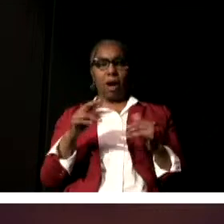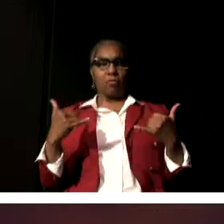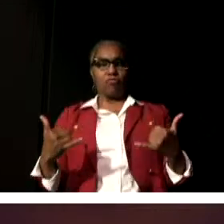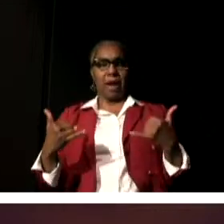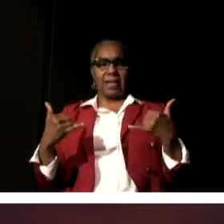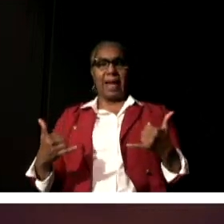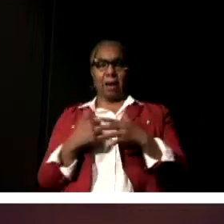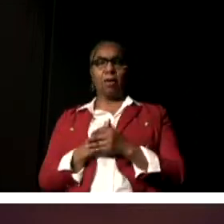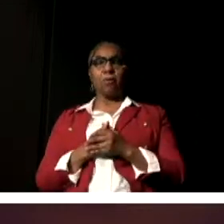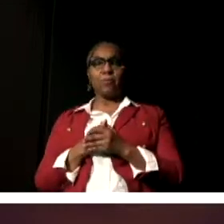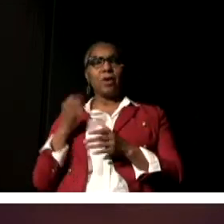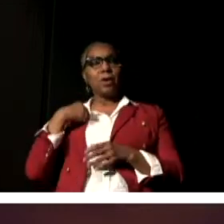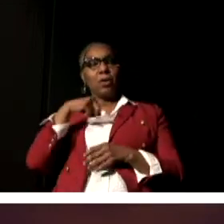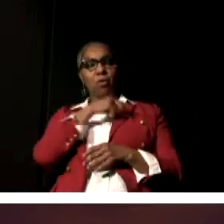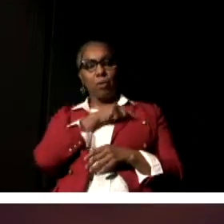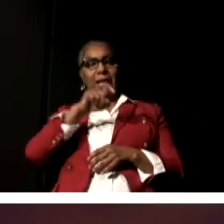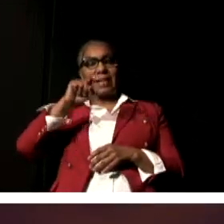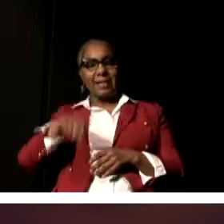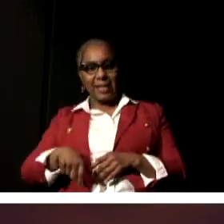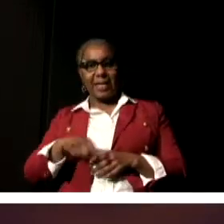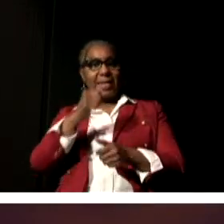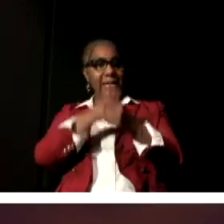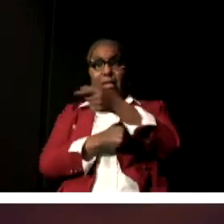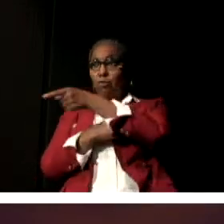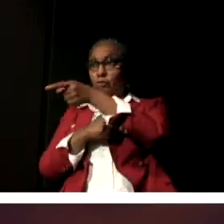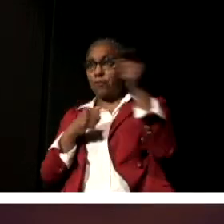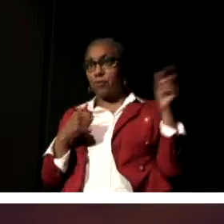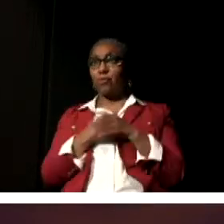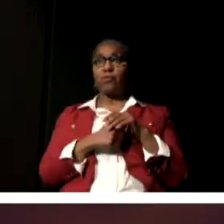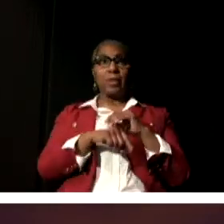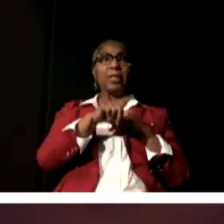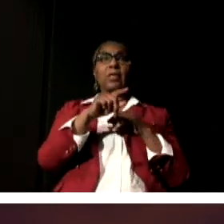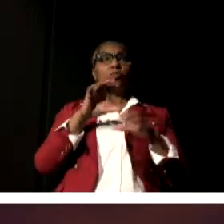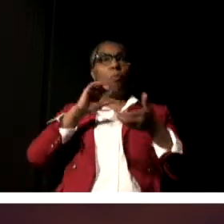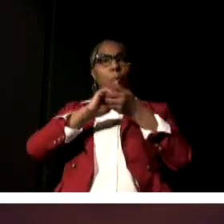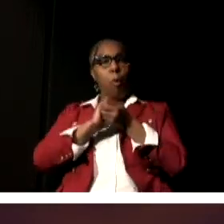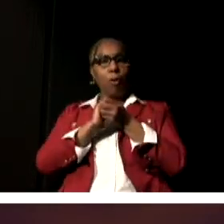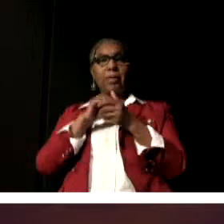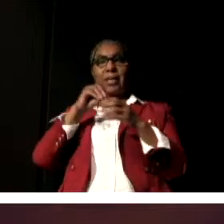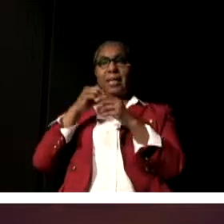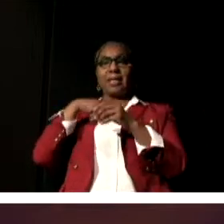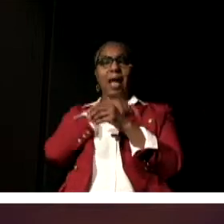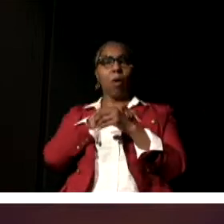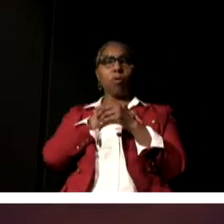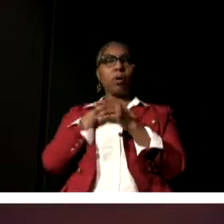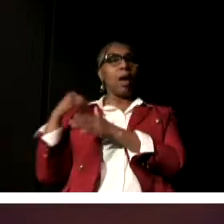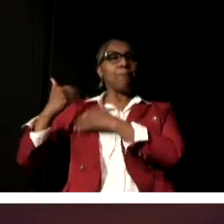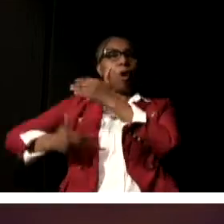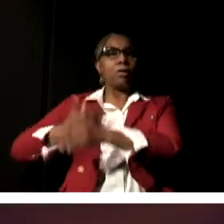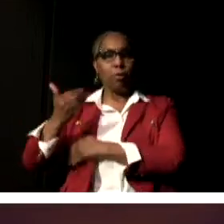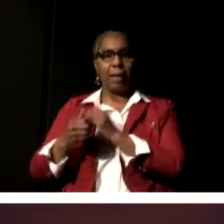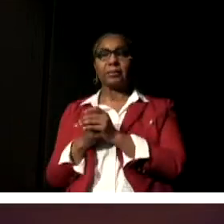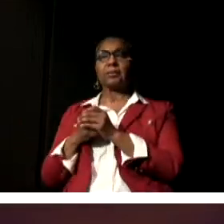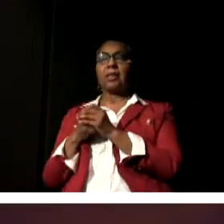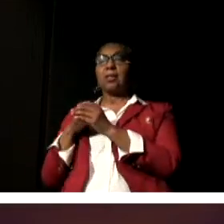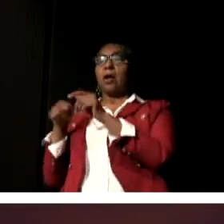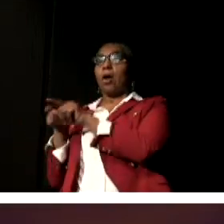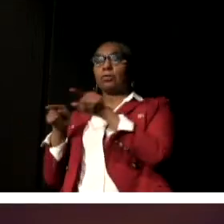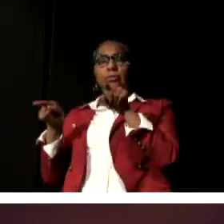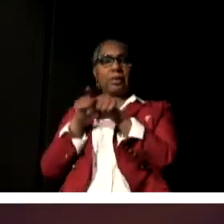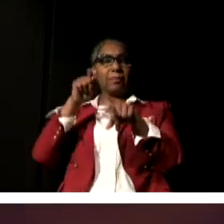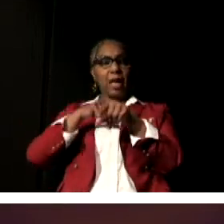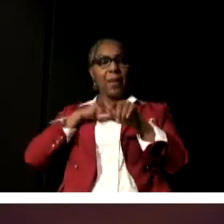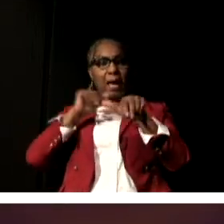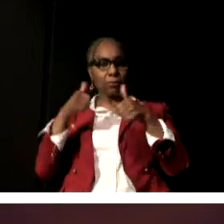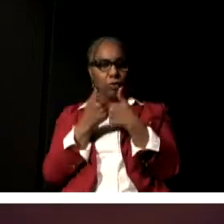now. We need each of you to be a partner in our progress. And at the same time, I've